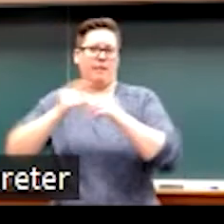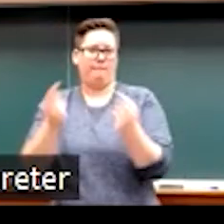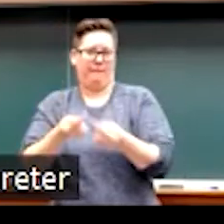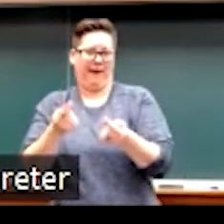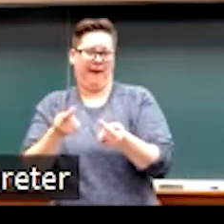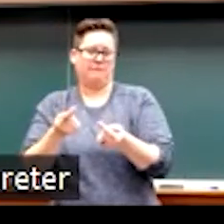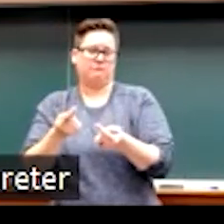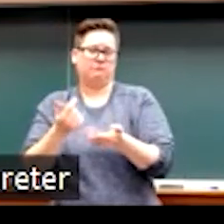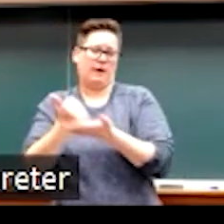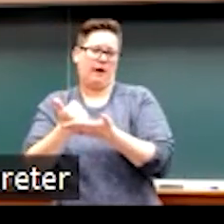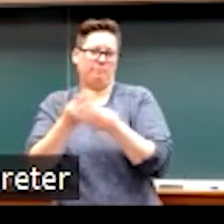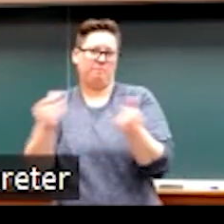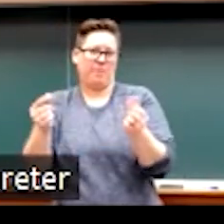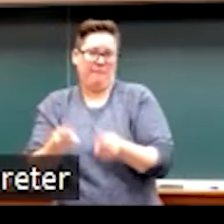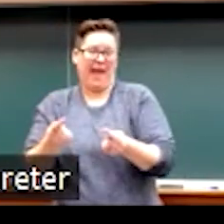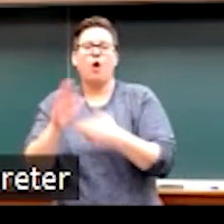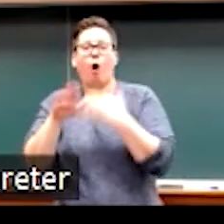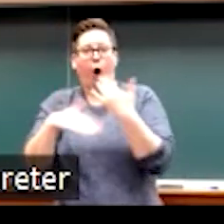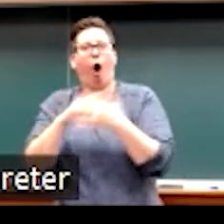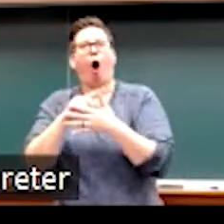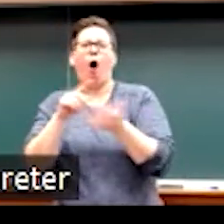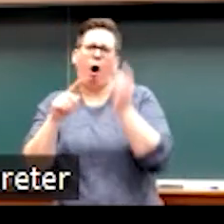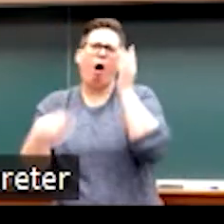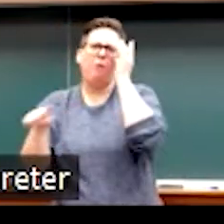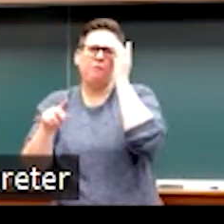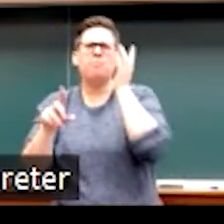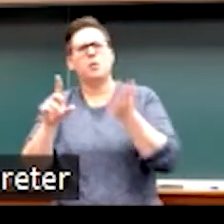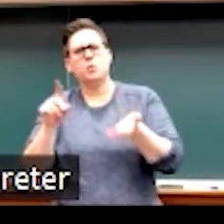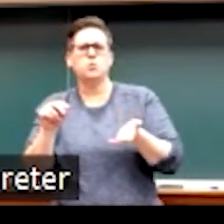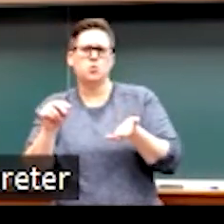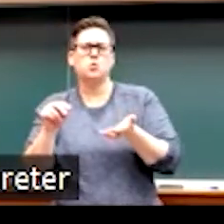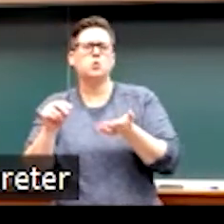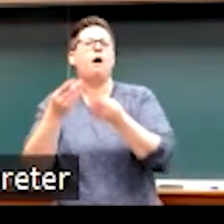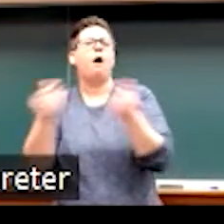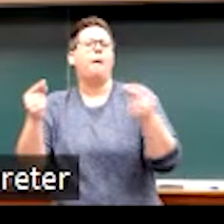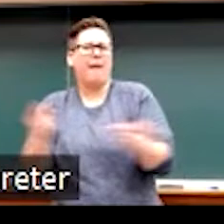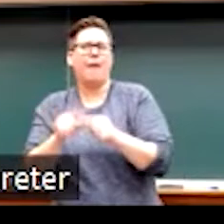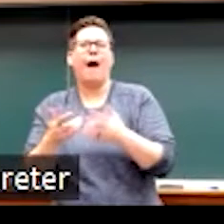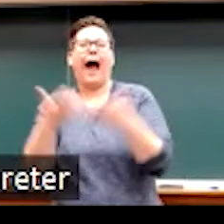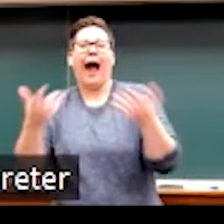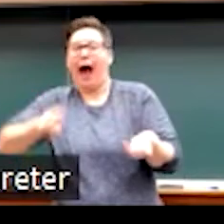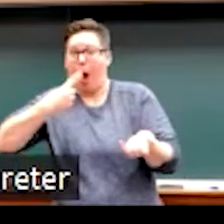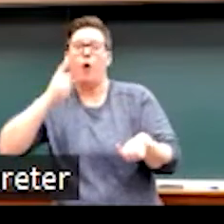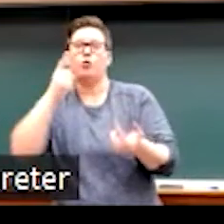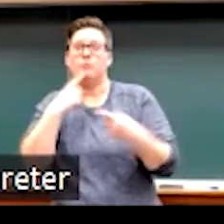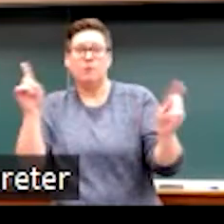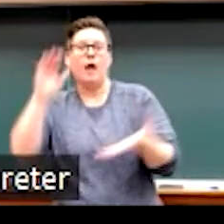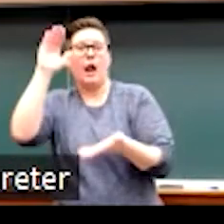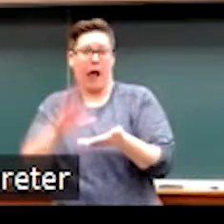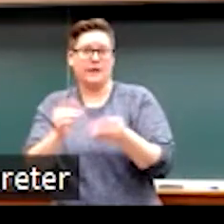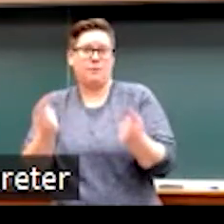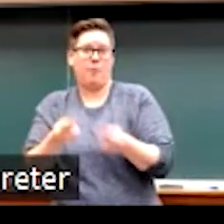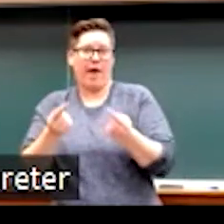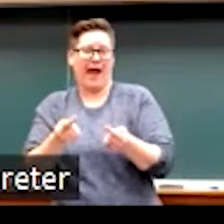acute analgesic effects. And almost all of them do to some degree, but how much of it you need to take to achieve pain